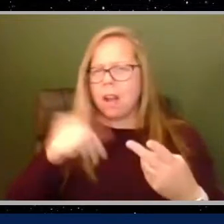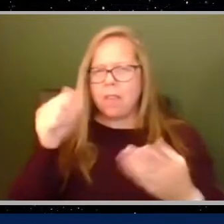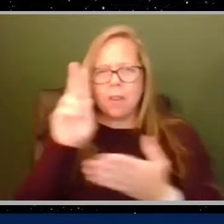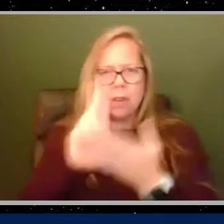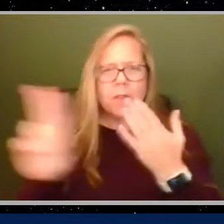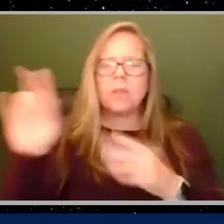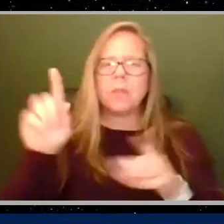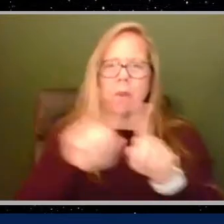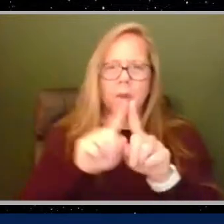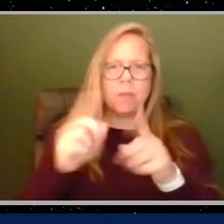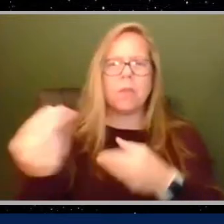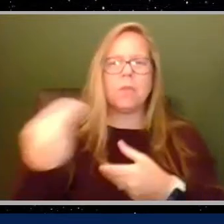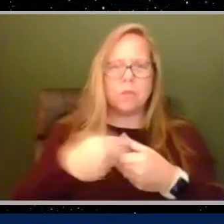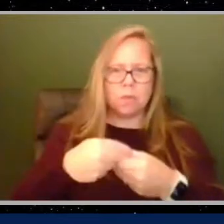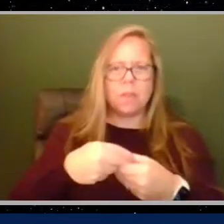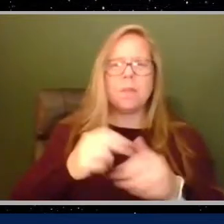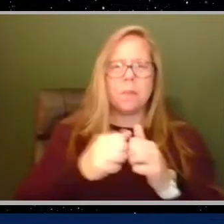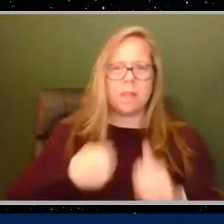So